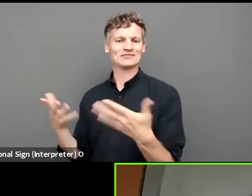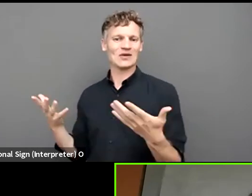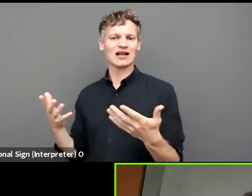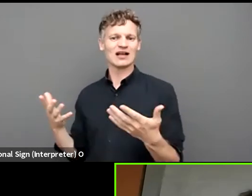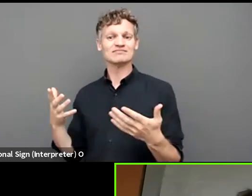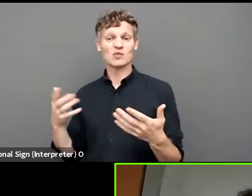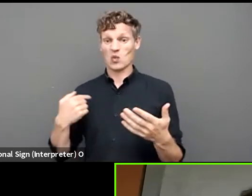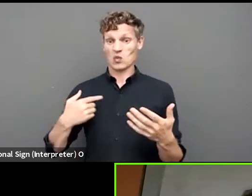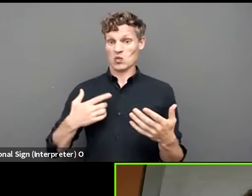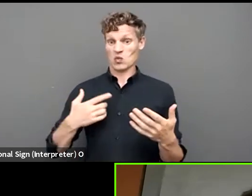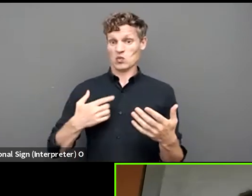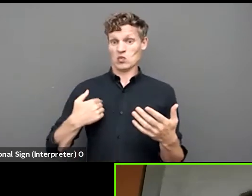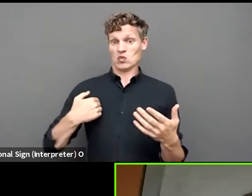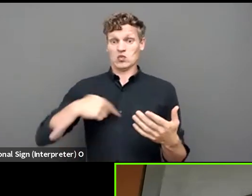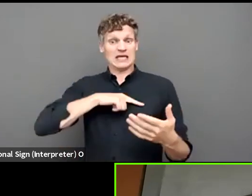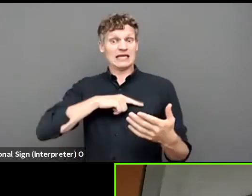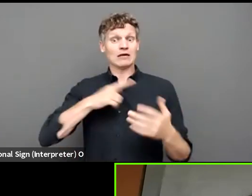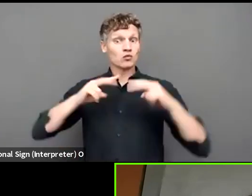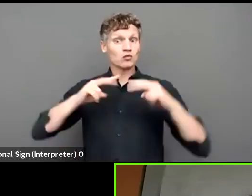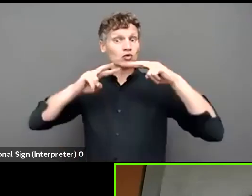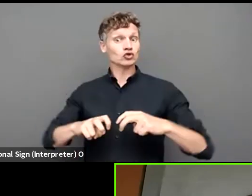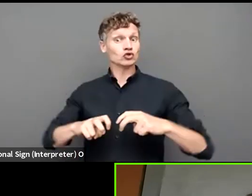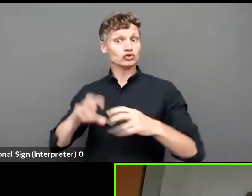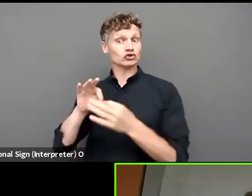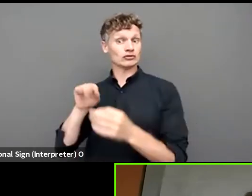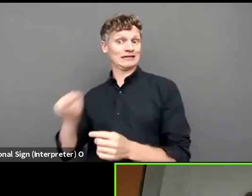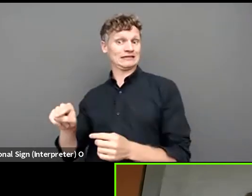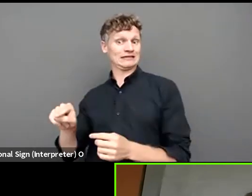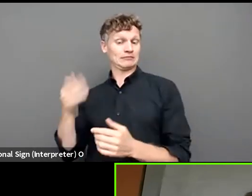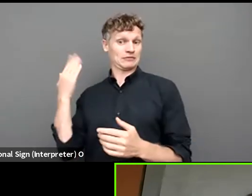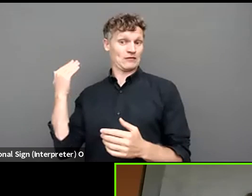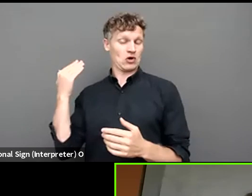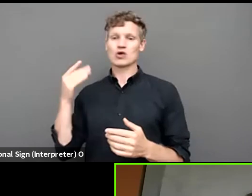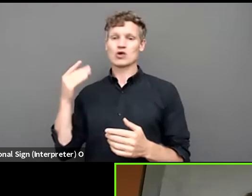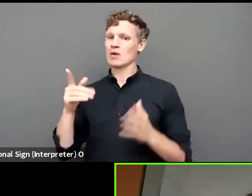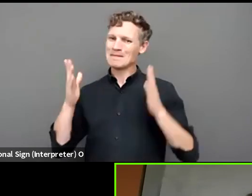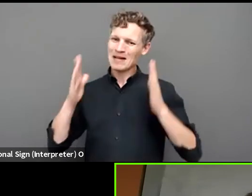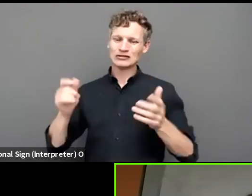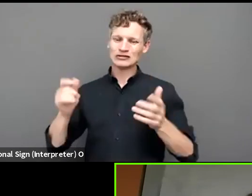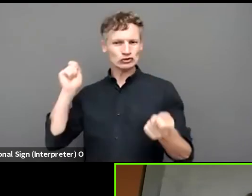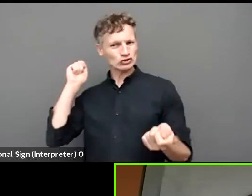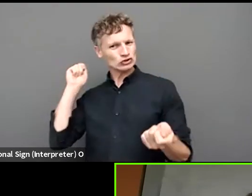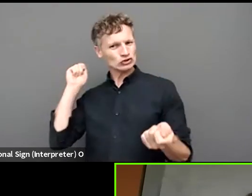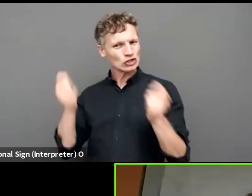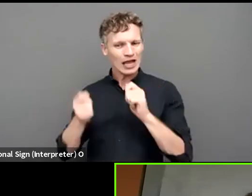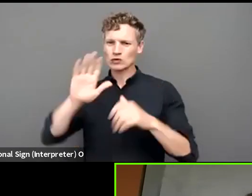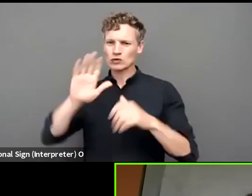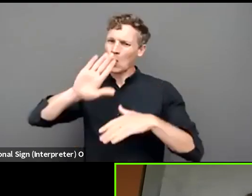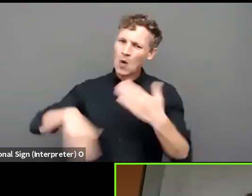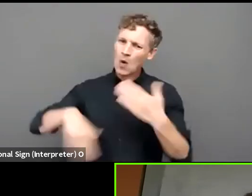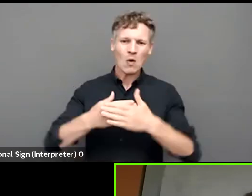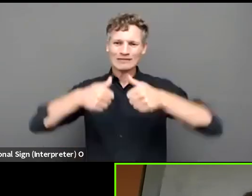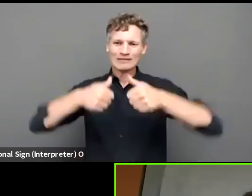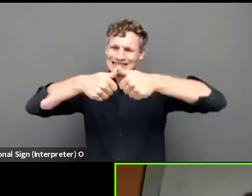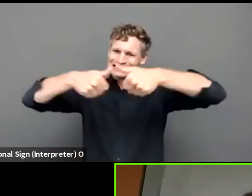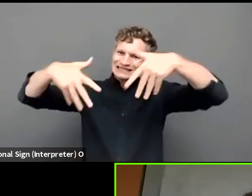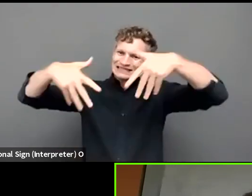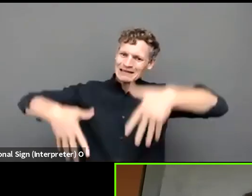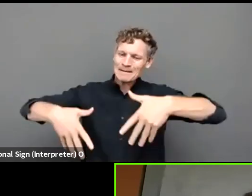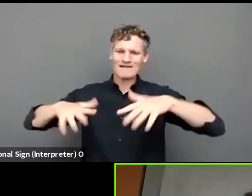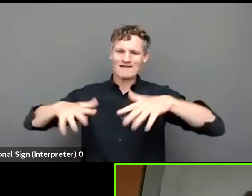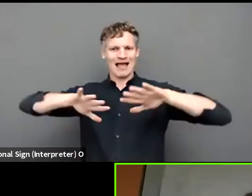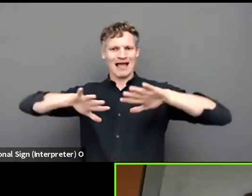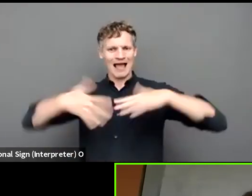And so you would basically need to change the whole setup of the salary systems in the public sector if you are